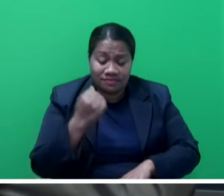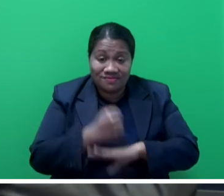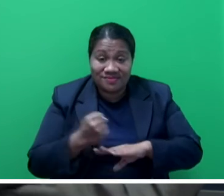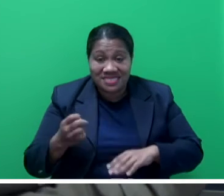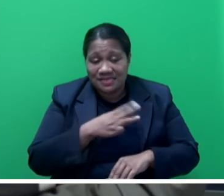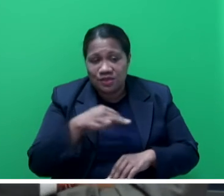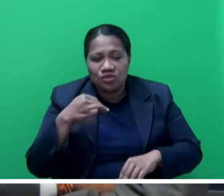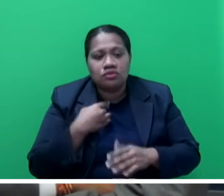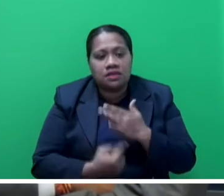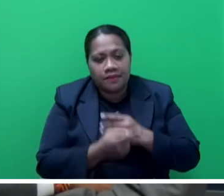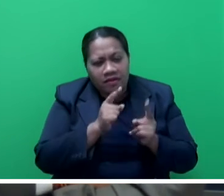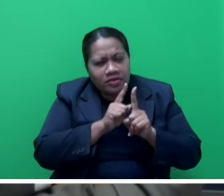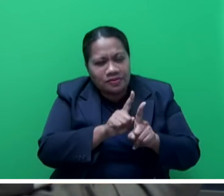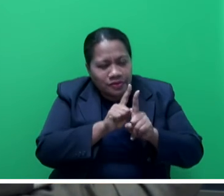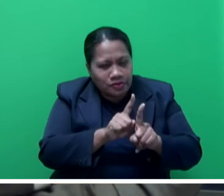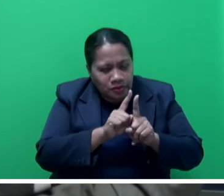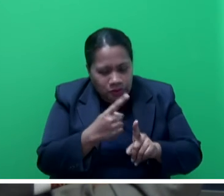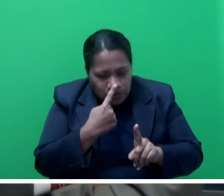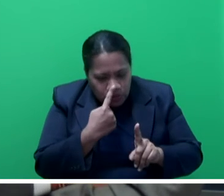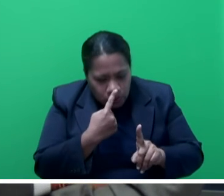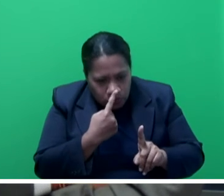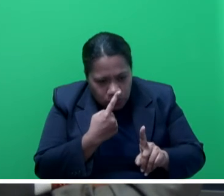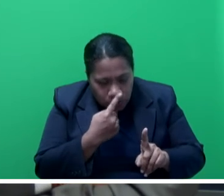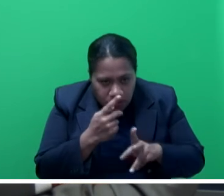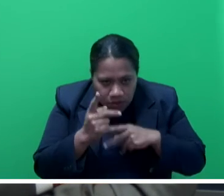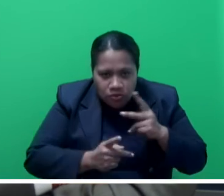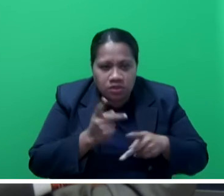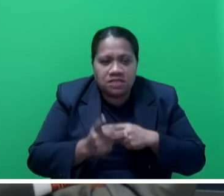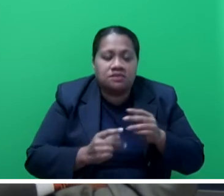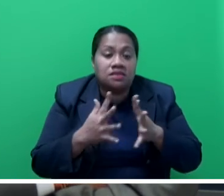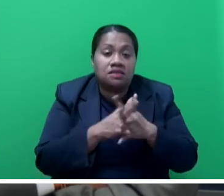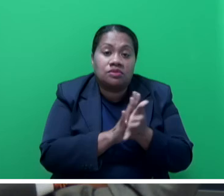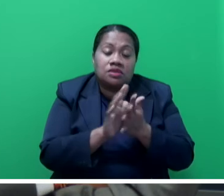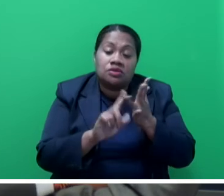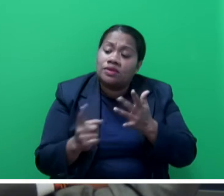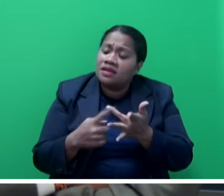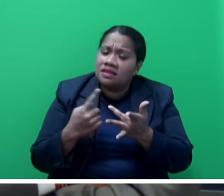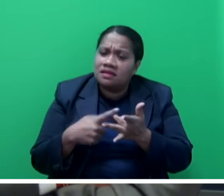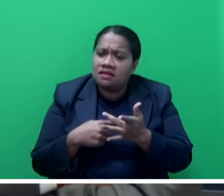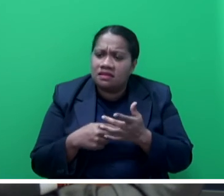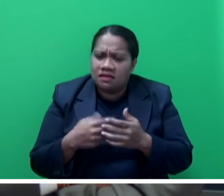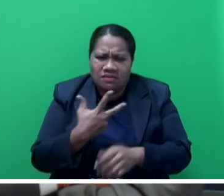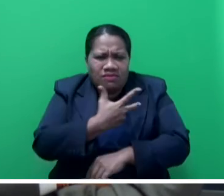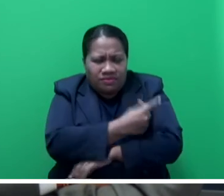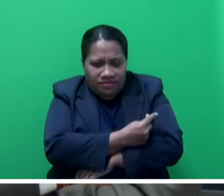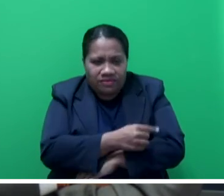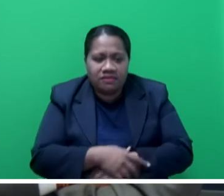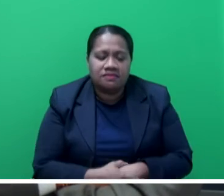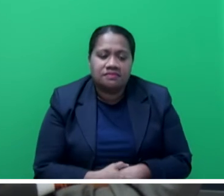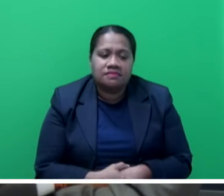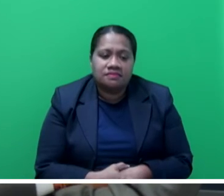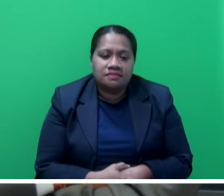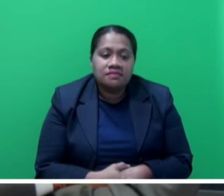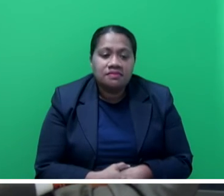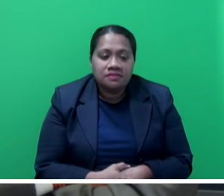following closely the processes for approval by WHO for the other vaccines in a not too distant future.